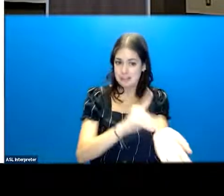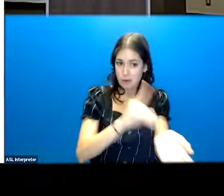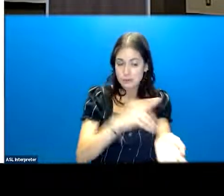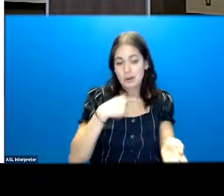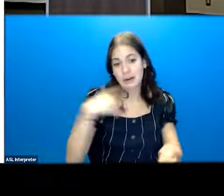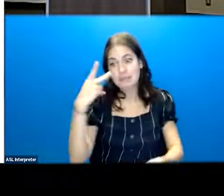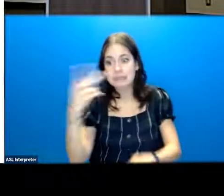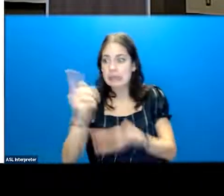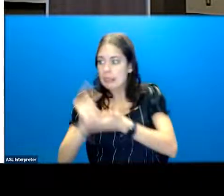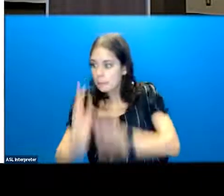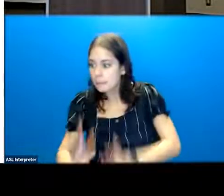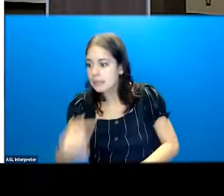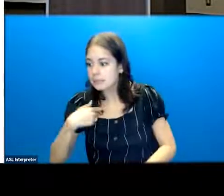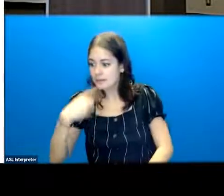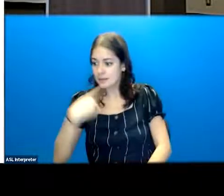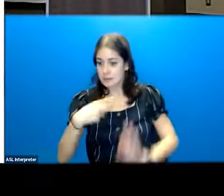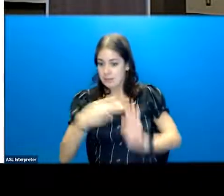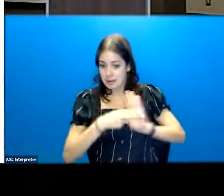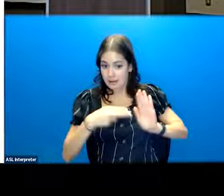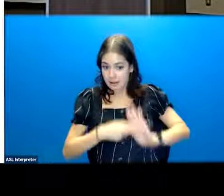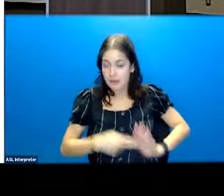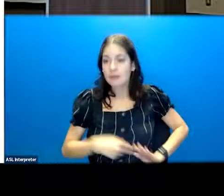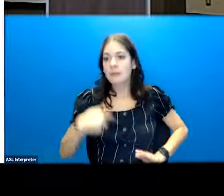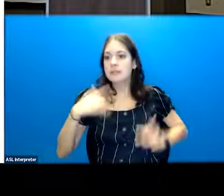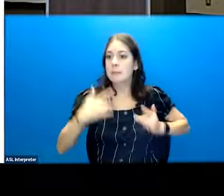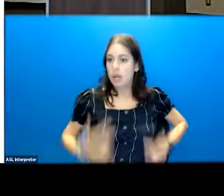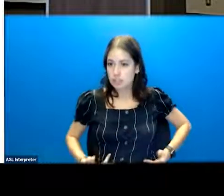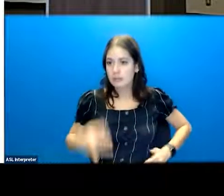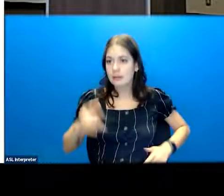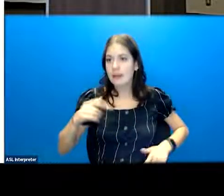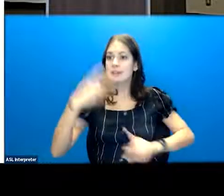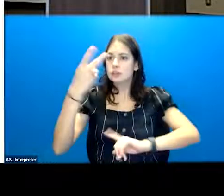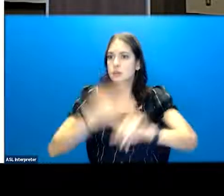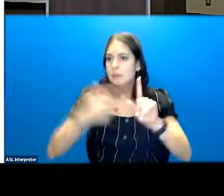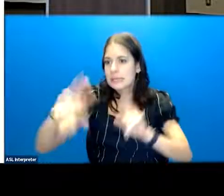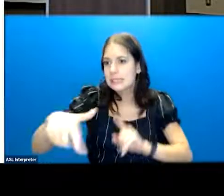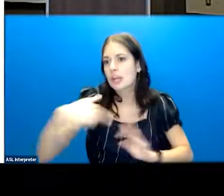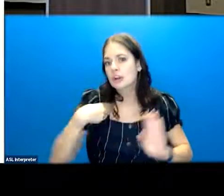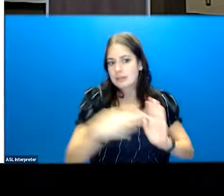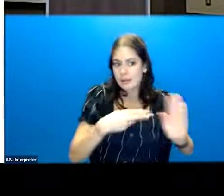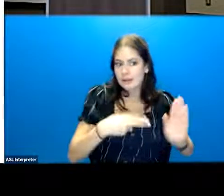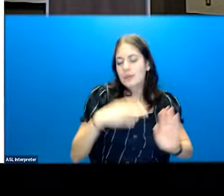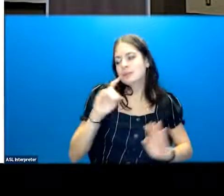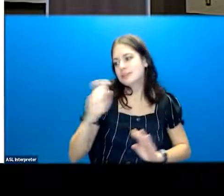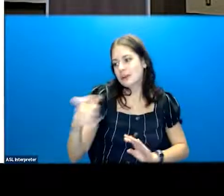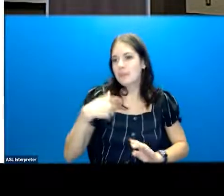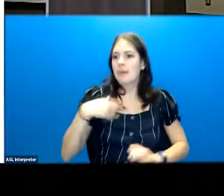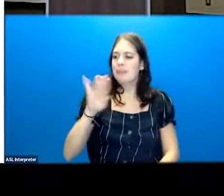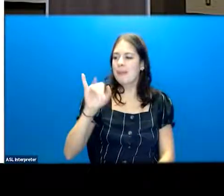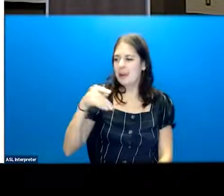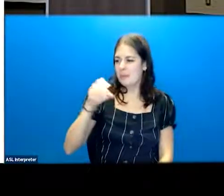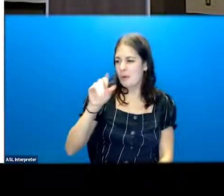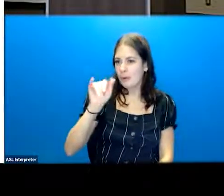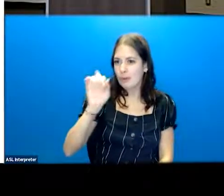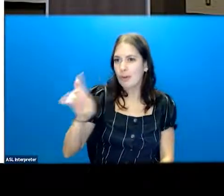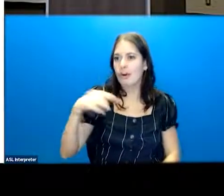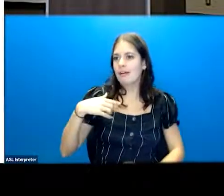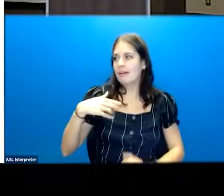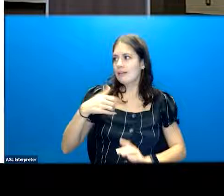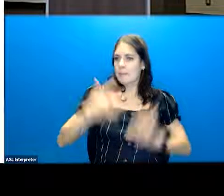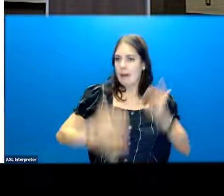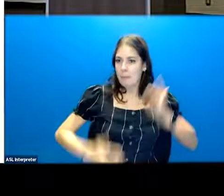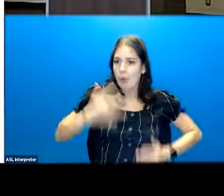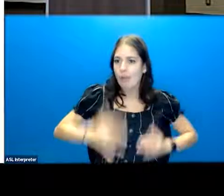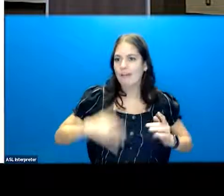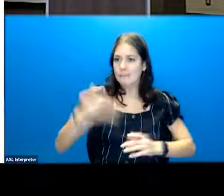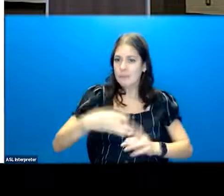seen a therapist and they've diagnosed my loved one with major depression. And then 2 months later, they've diagnosed my loved one with bipolar. And then a couple of months later, they don't